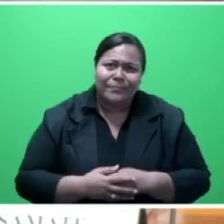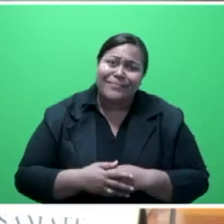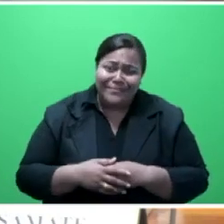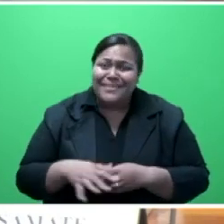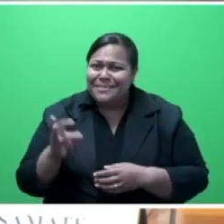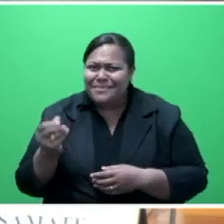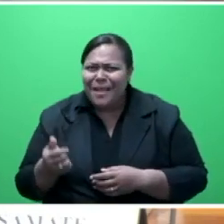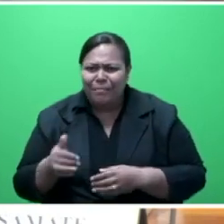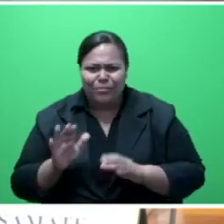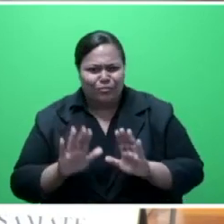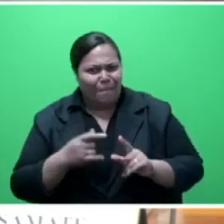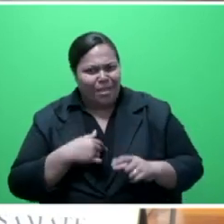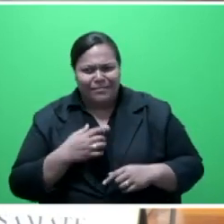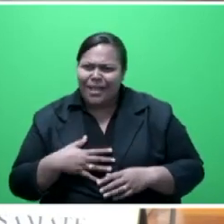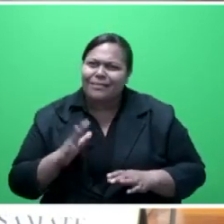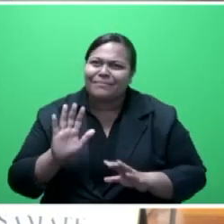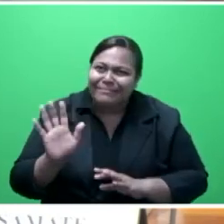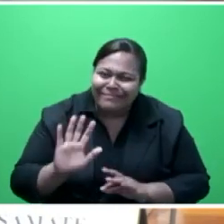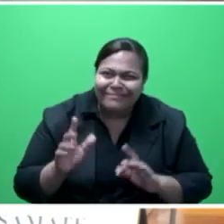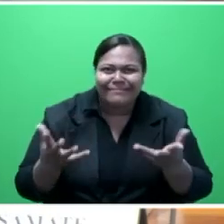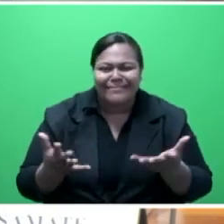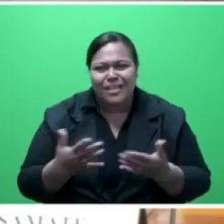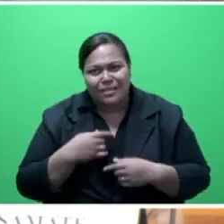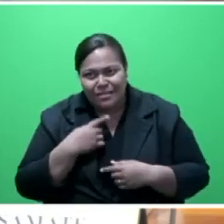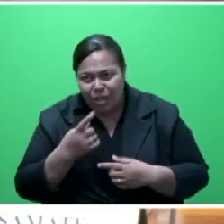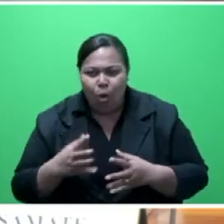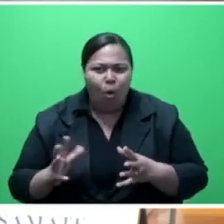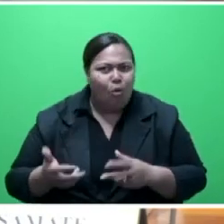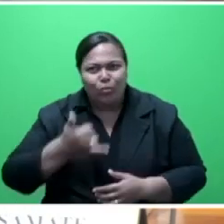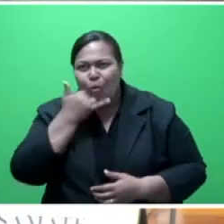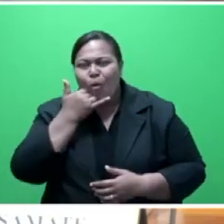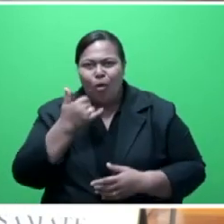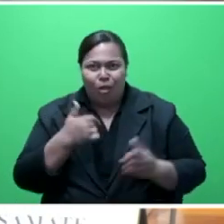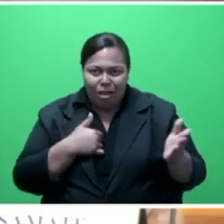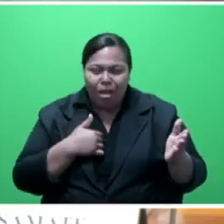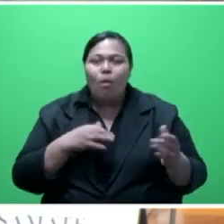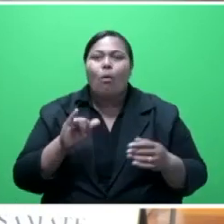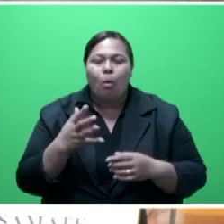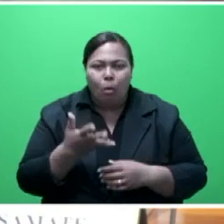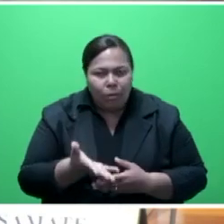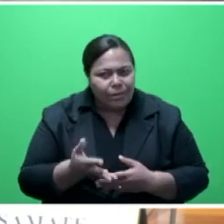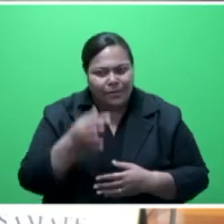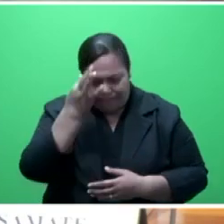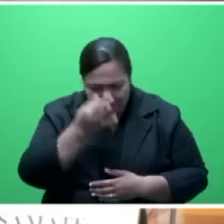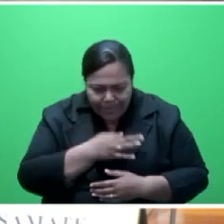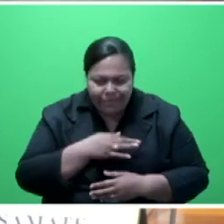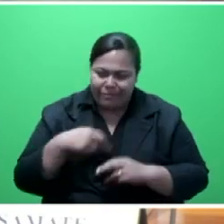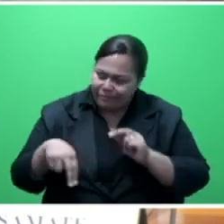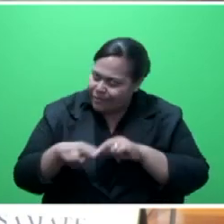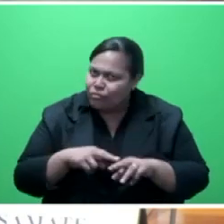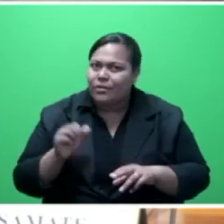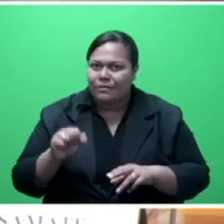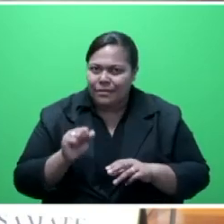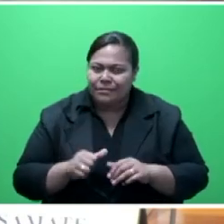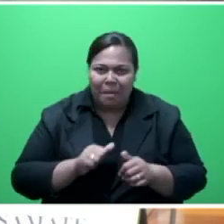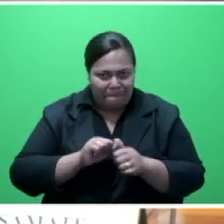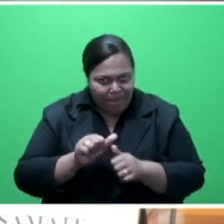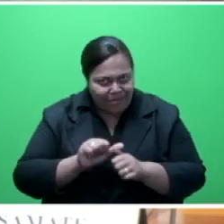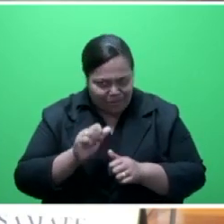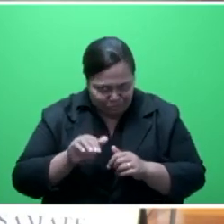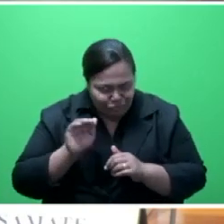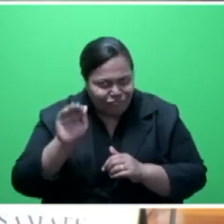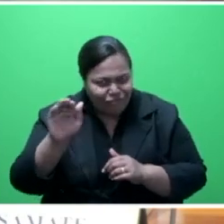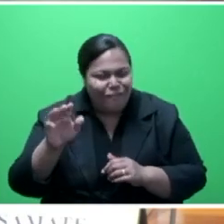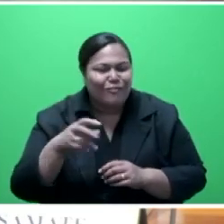on the phone, commented on Facebook, telling me they believe in Fiji, they believe in our recovery, and they believe in our best days are still ahead.